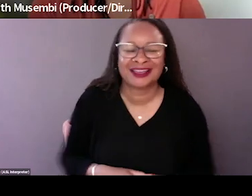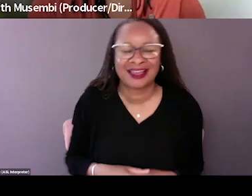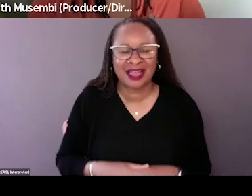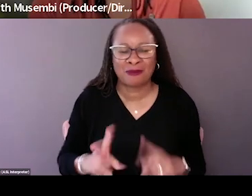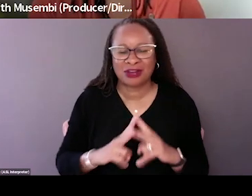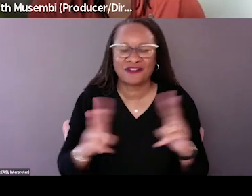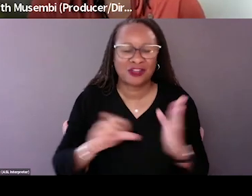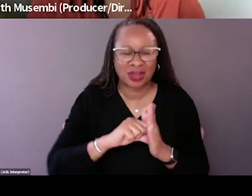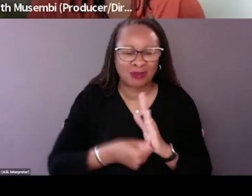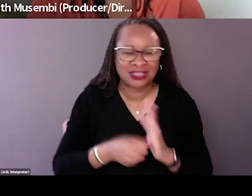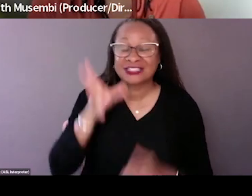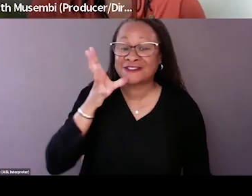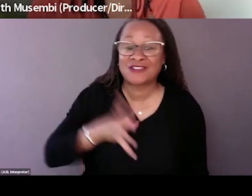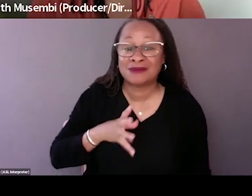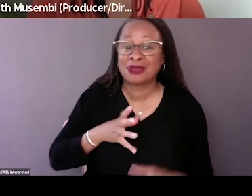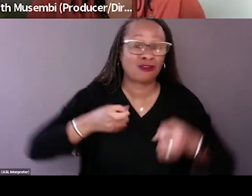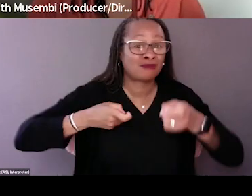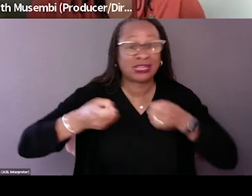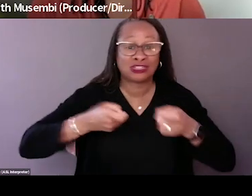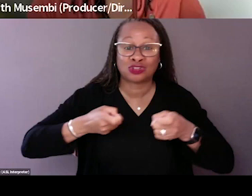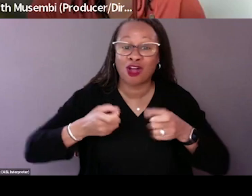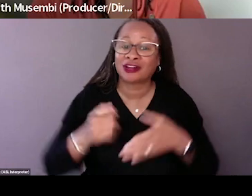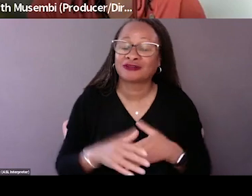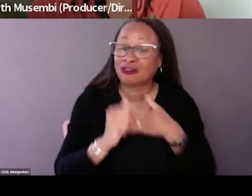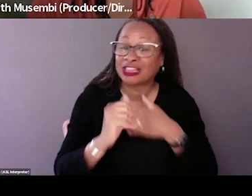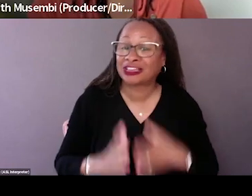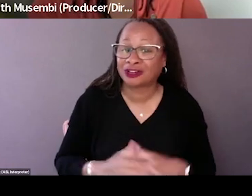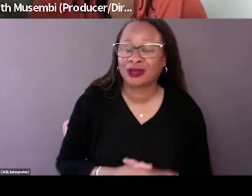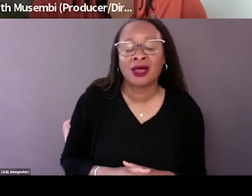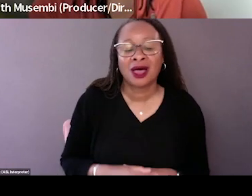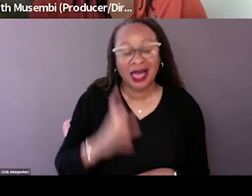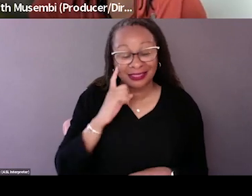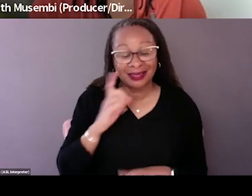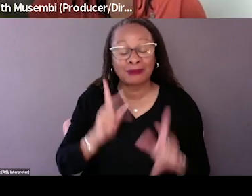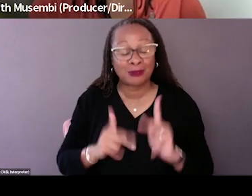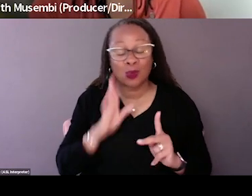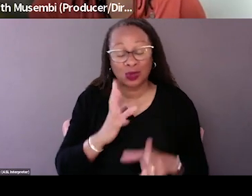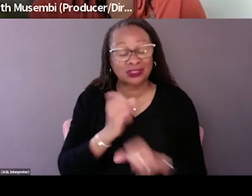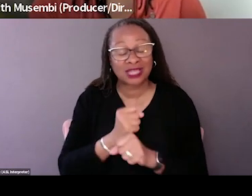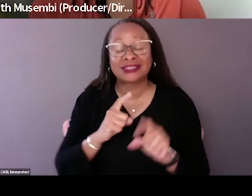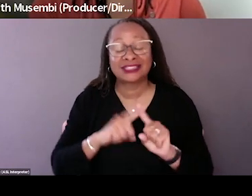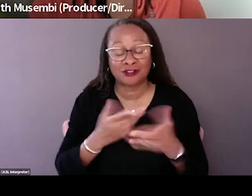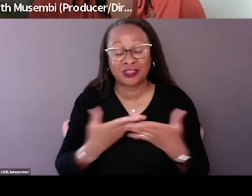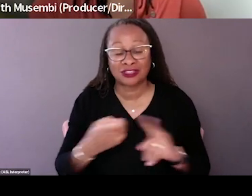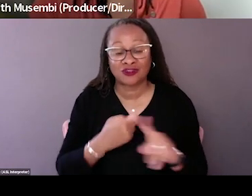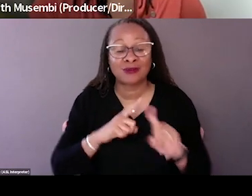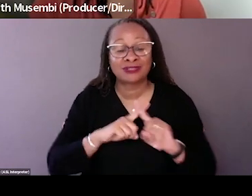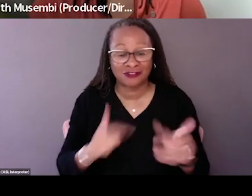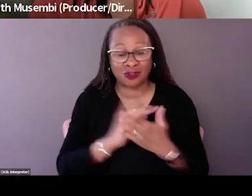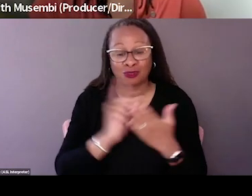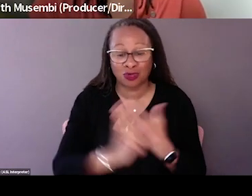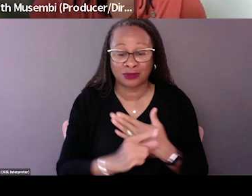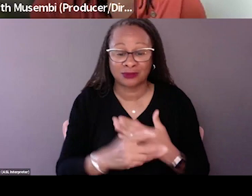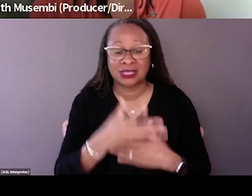impressive female matriarch. And I think people will take different things from different shows, and hopefully the